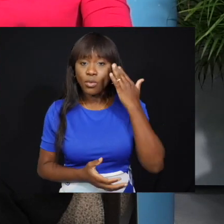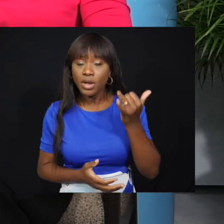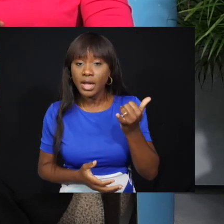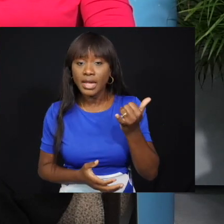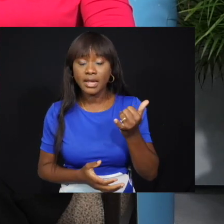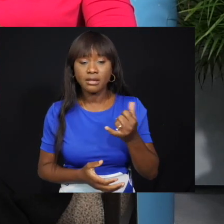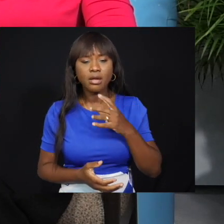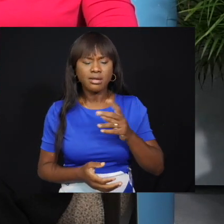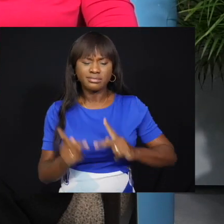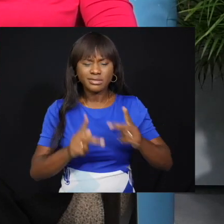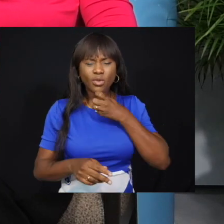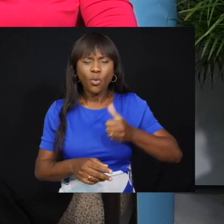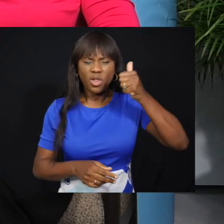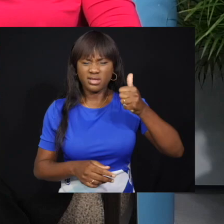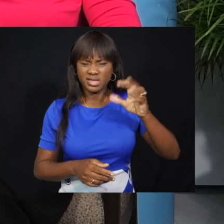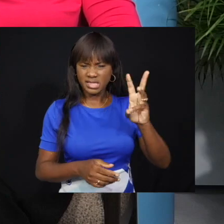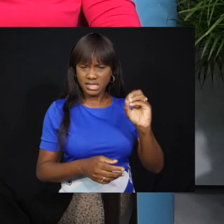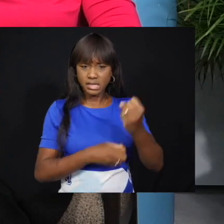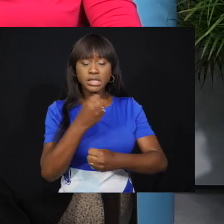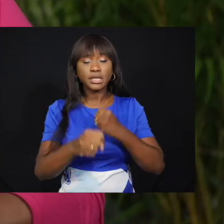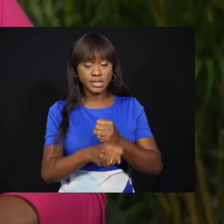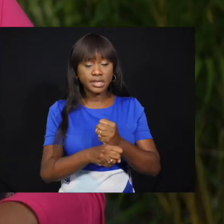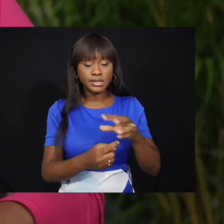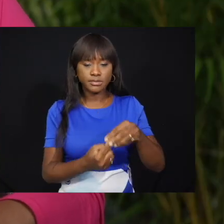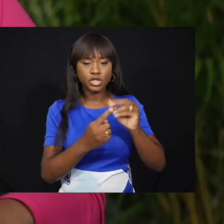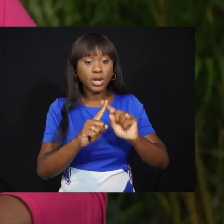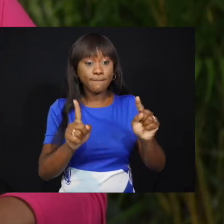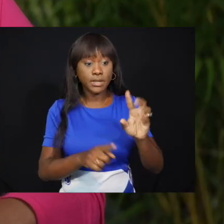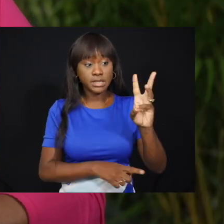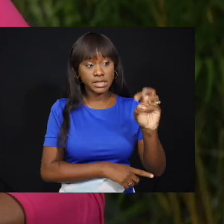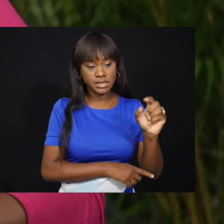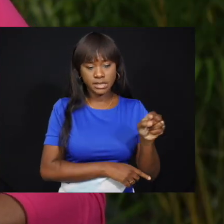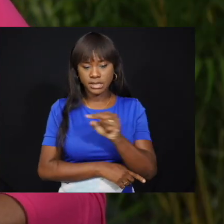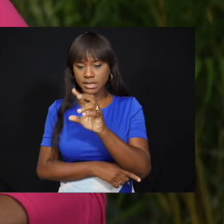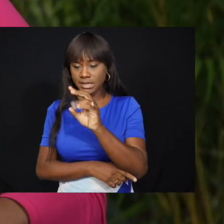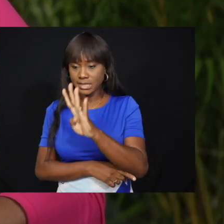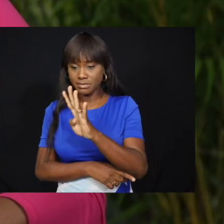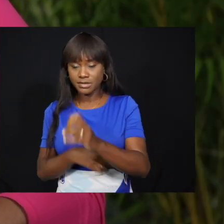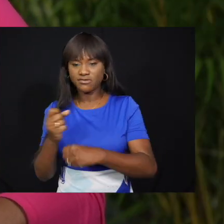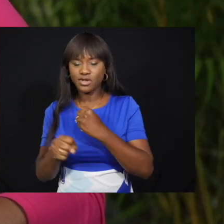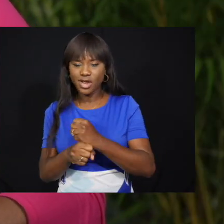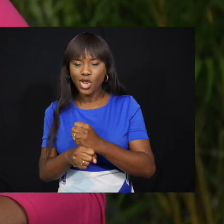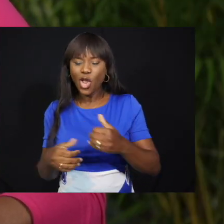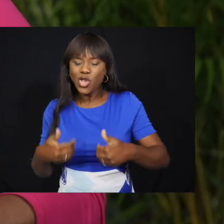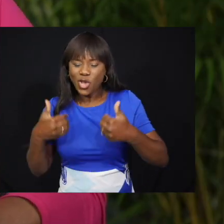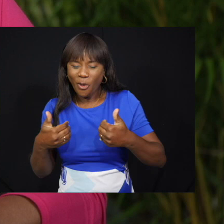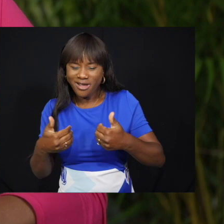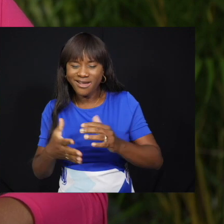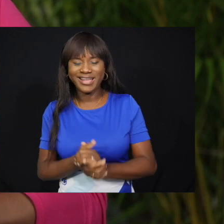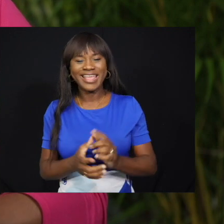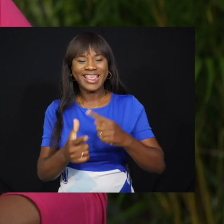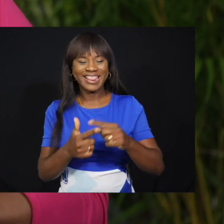smile, Because although it is for persons aged 60 and over, the 60 to 74 are the young old.